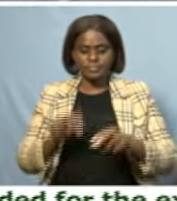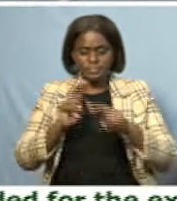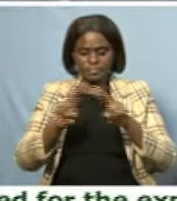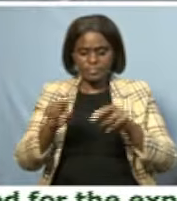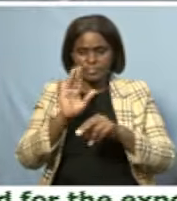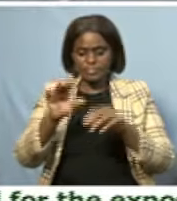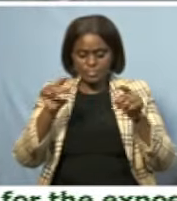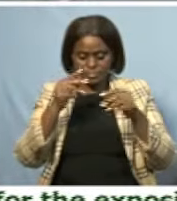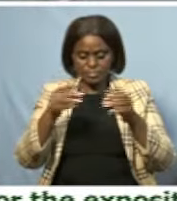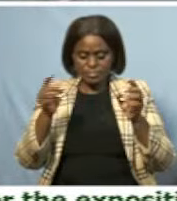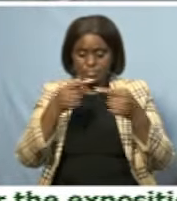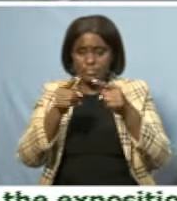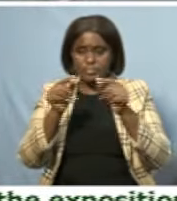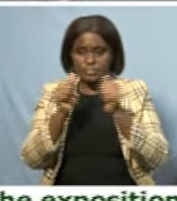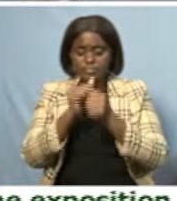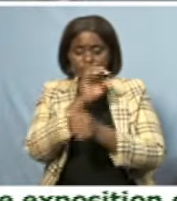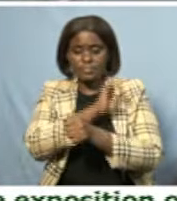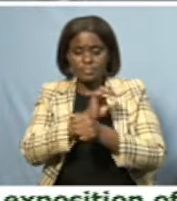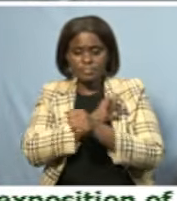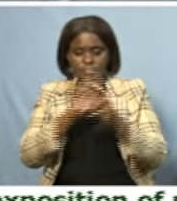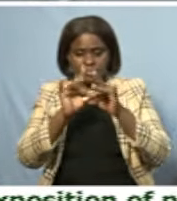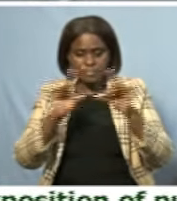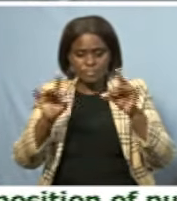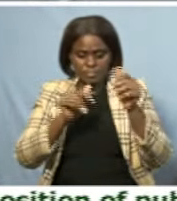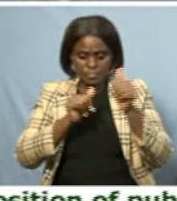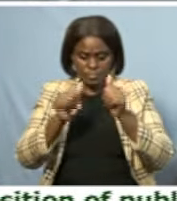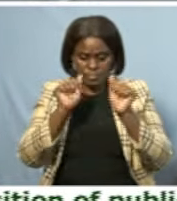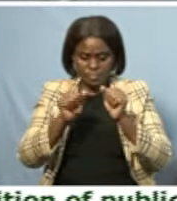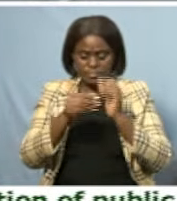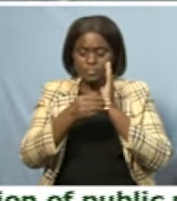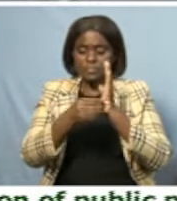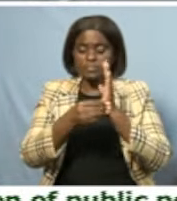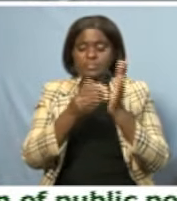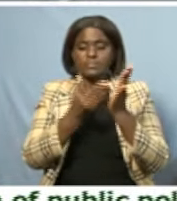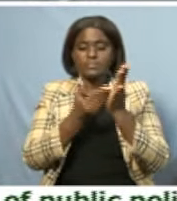Chairperson, on the contrary, an ethical land administration can lead.